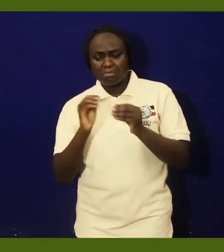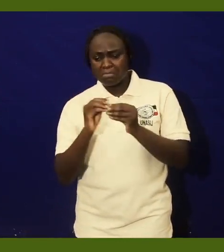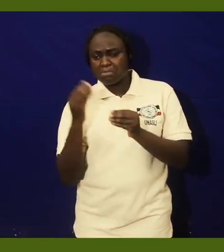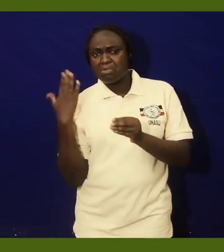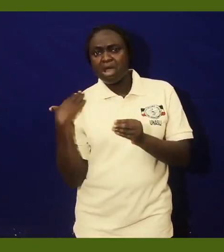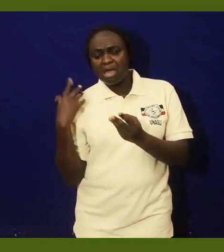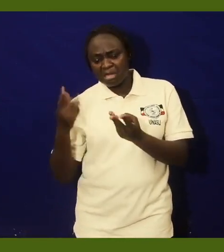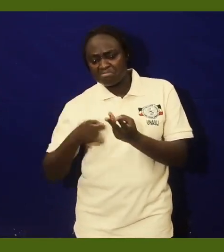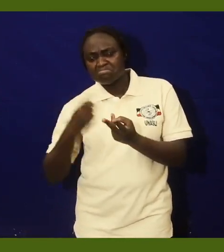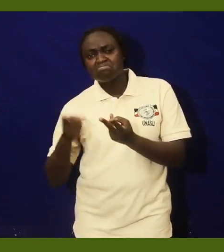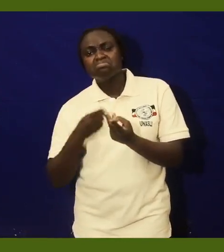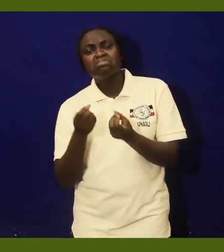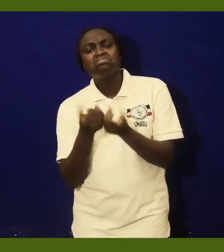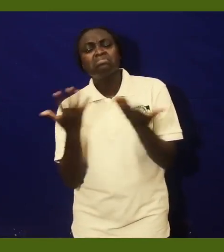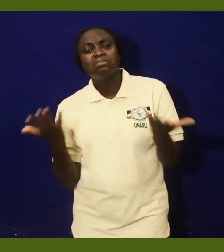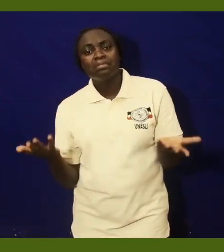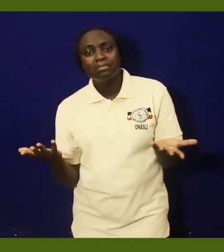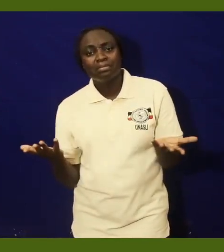have?